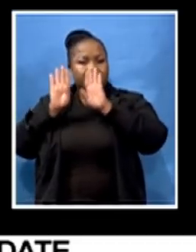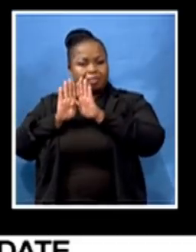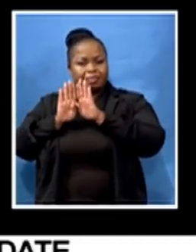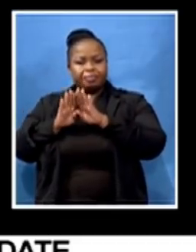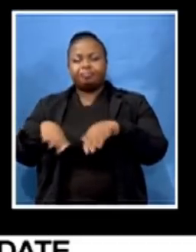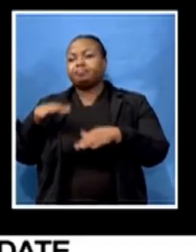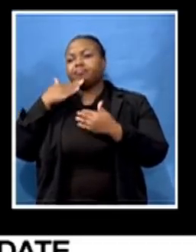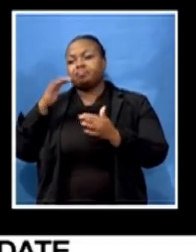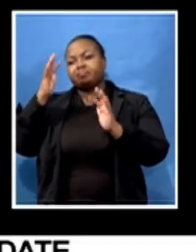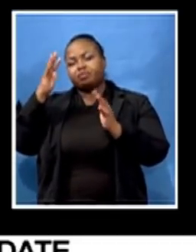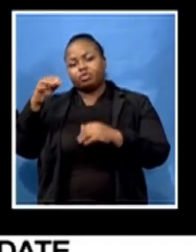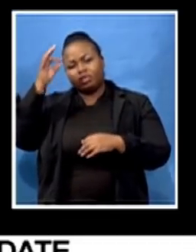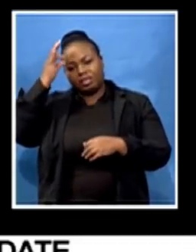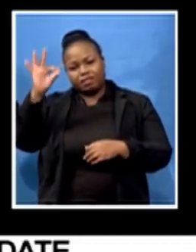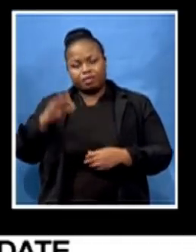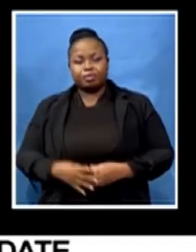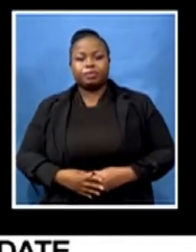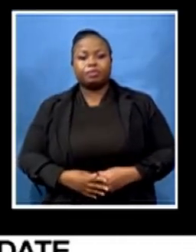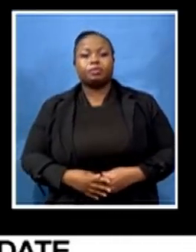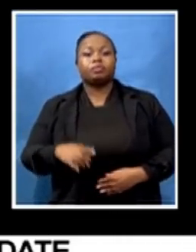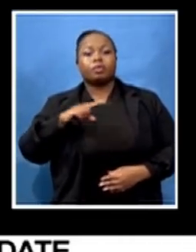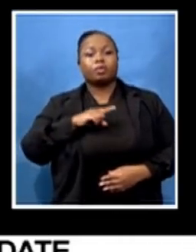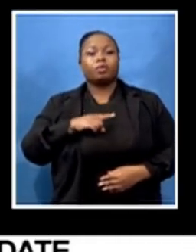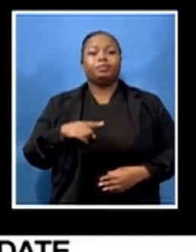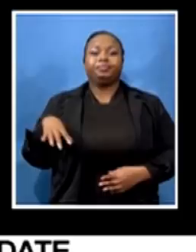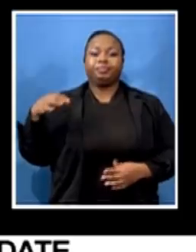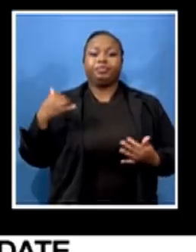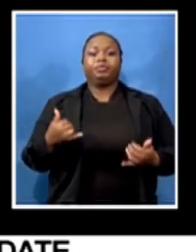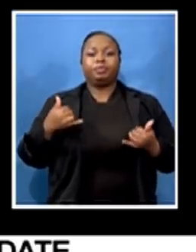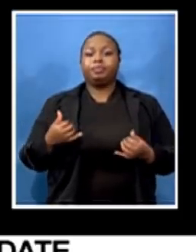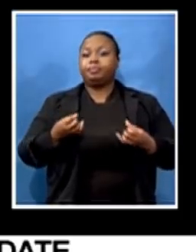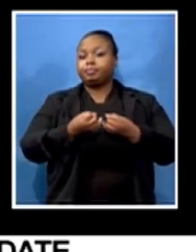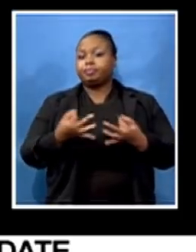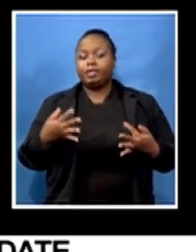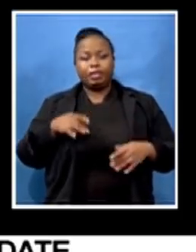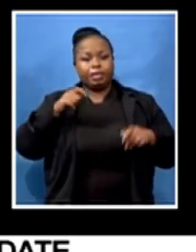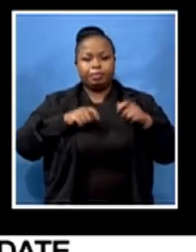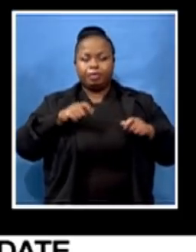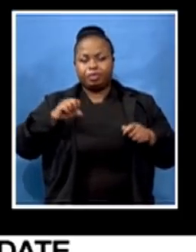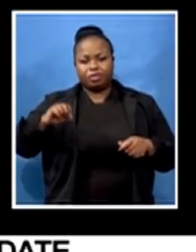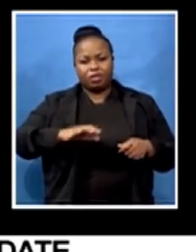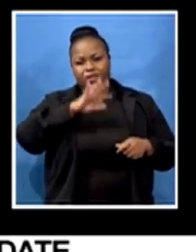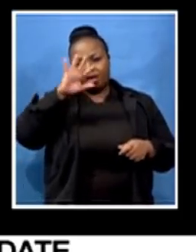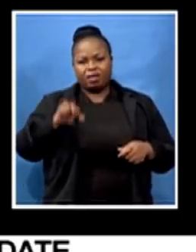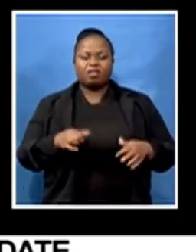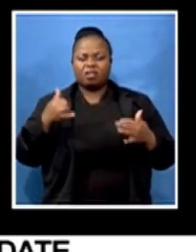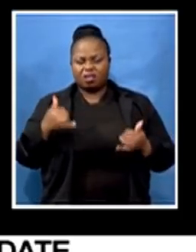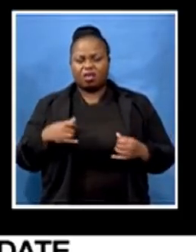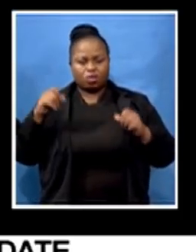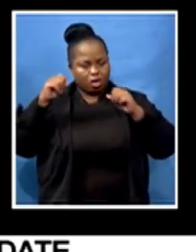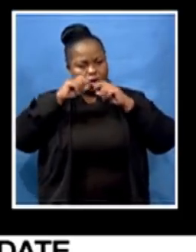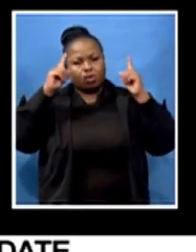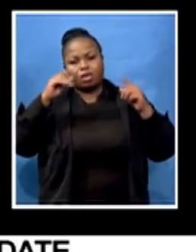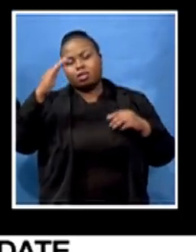Today, many South Africans are acutely aware that the virus thrives on